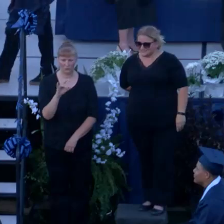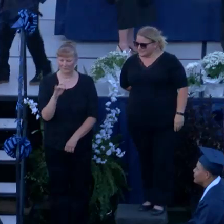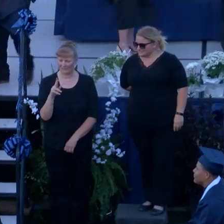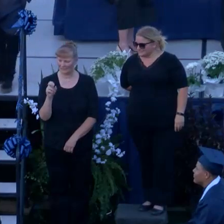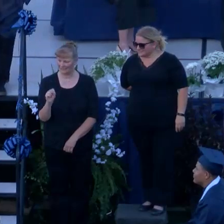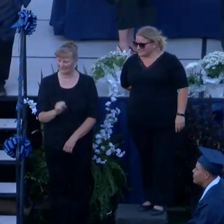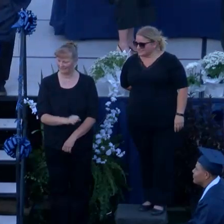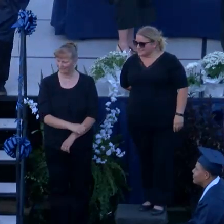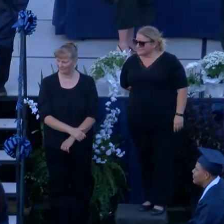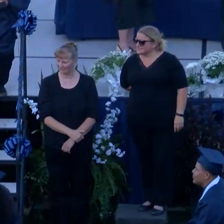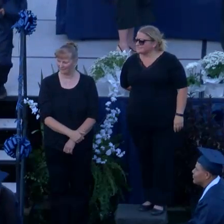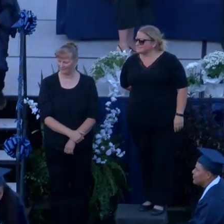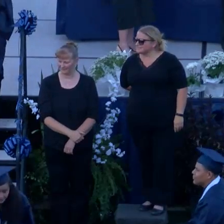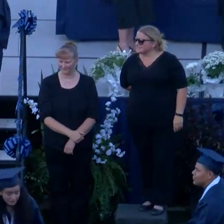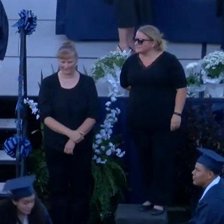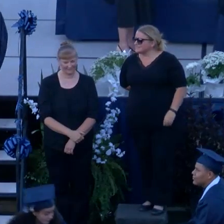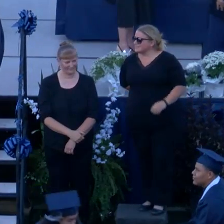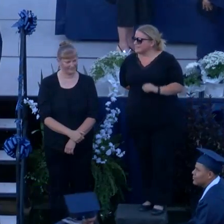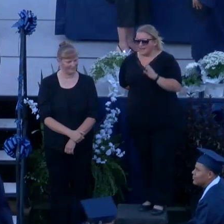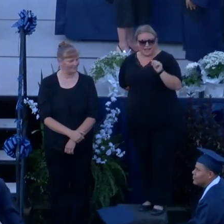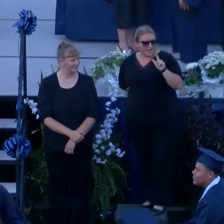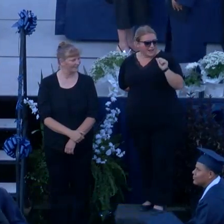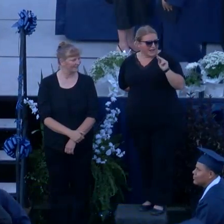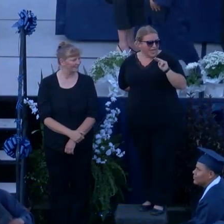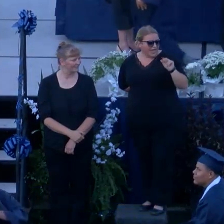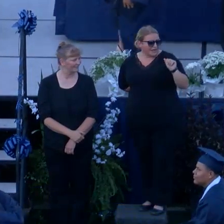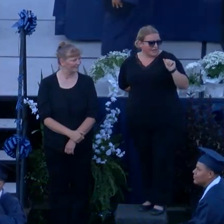Lozano. Elena Poblano.